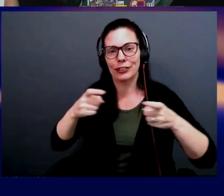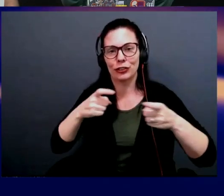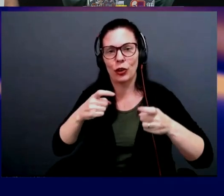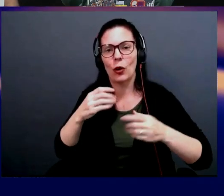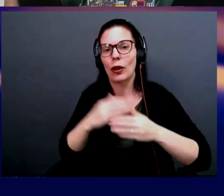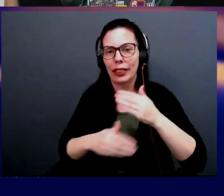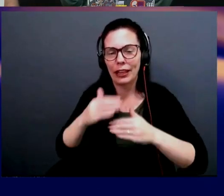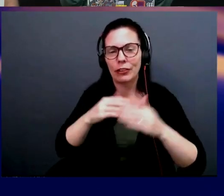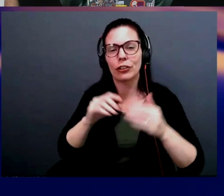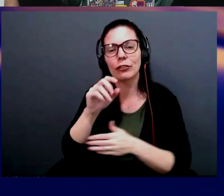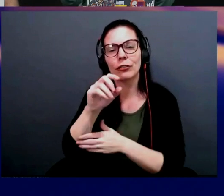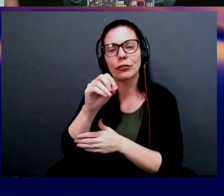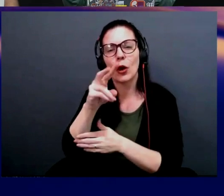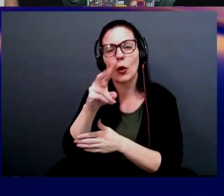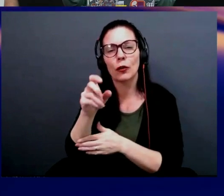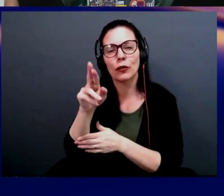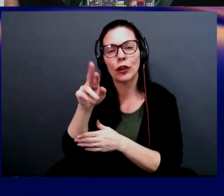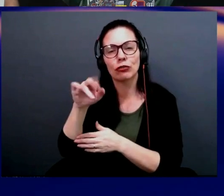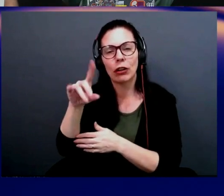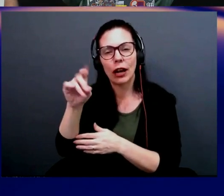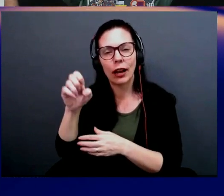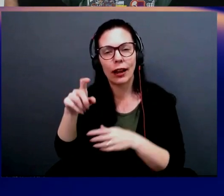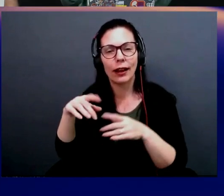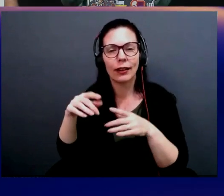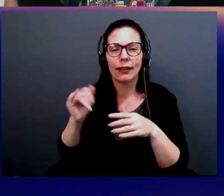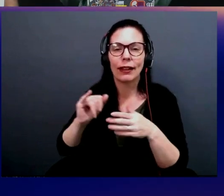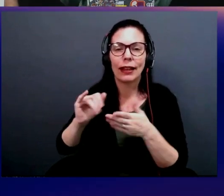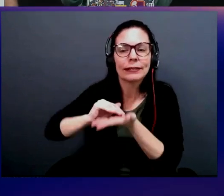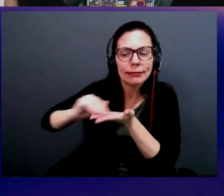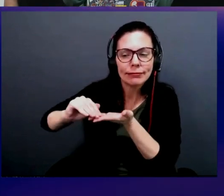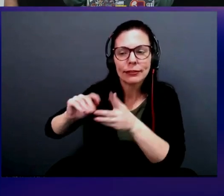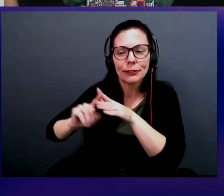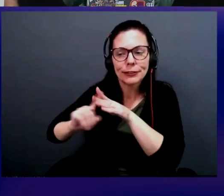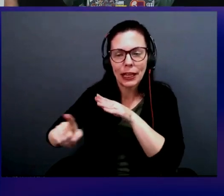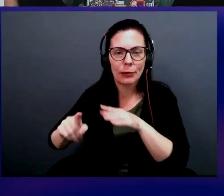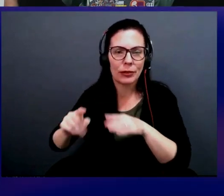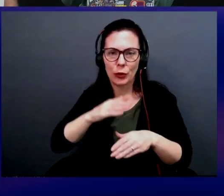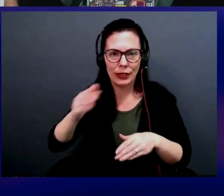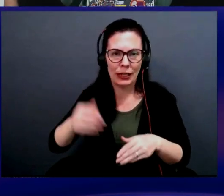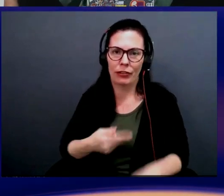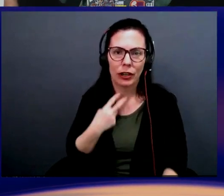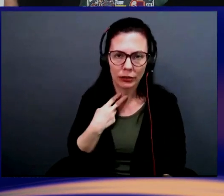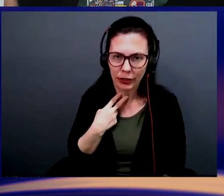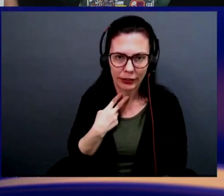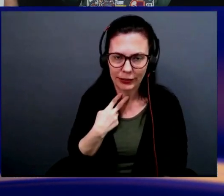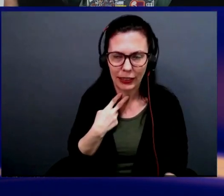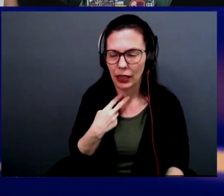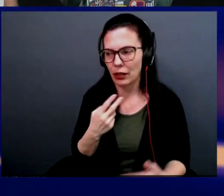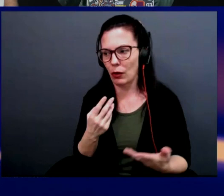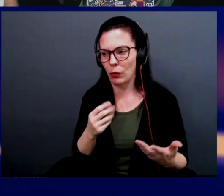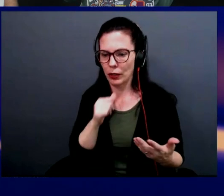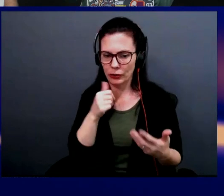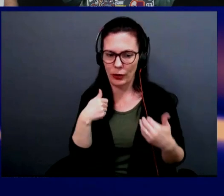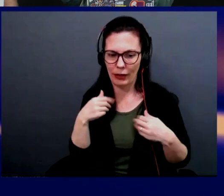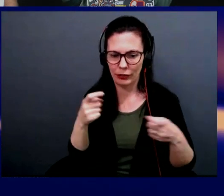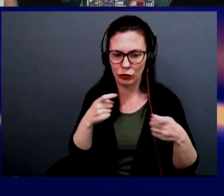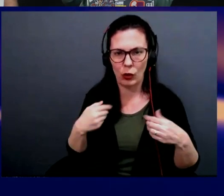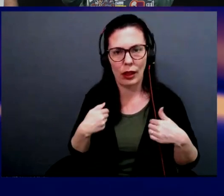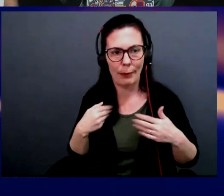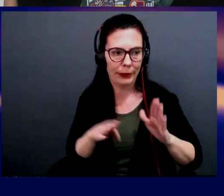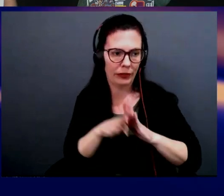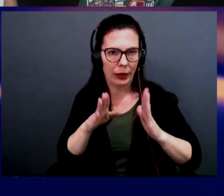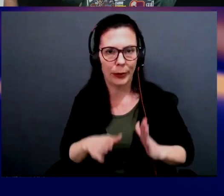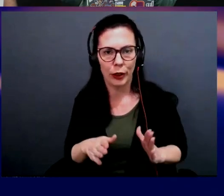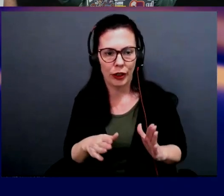overrides and kind of escape hatches so that Nice. you're never like locked into like, oh, I don't have control as a developer. I don't have control